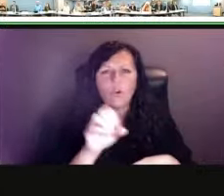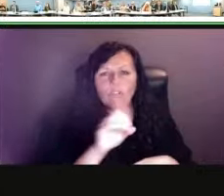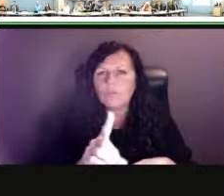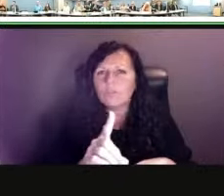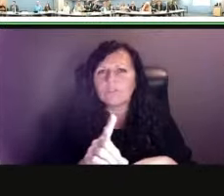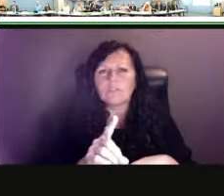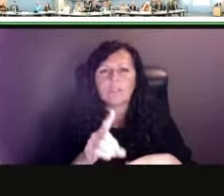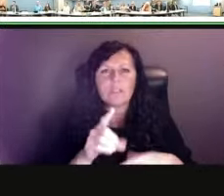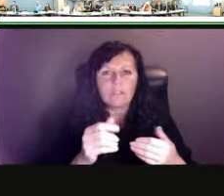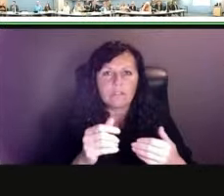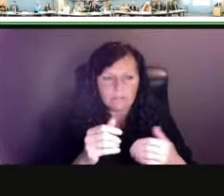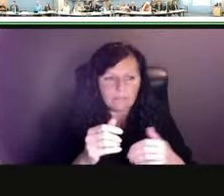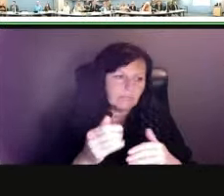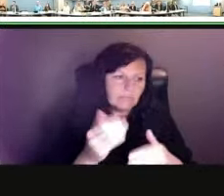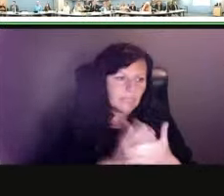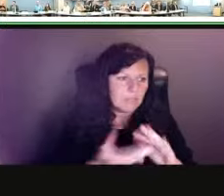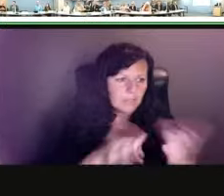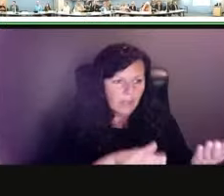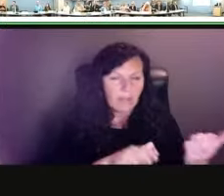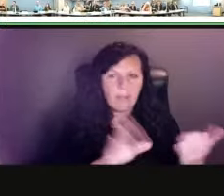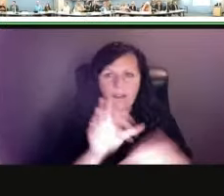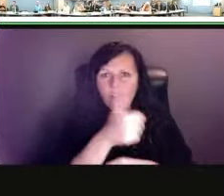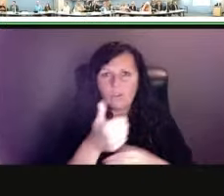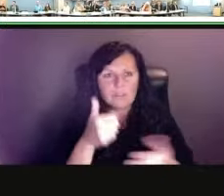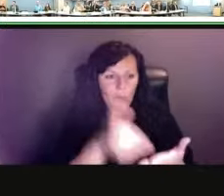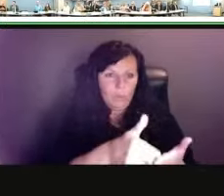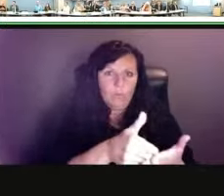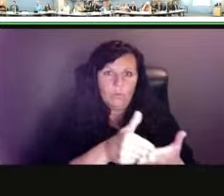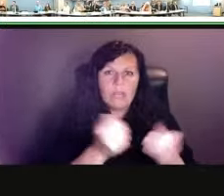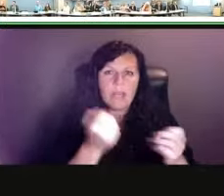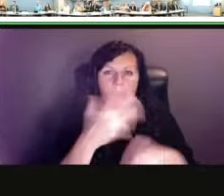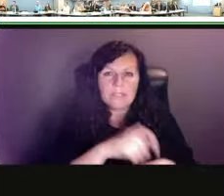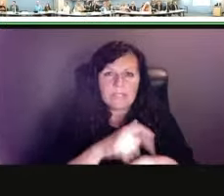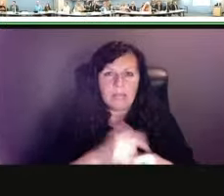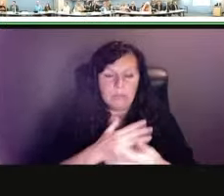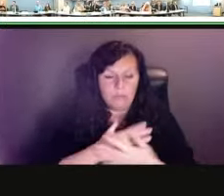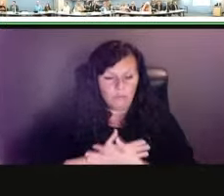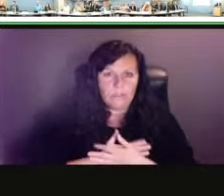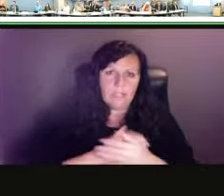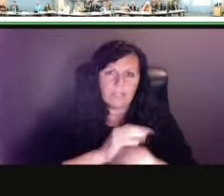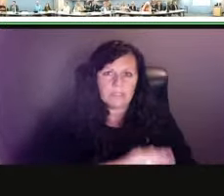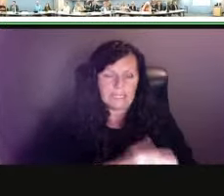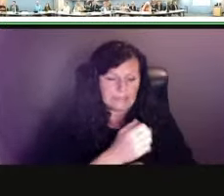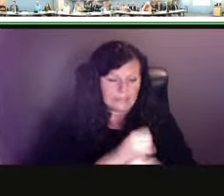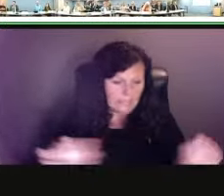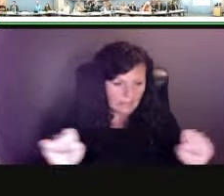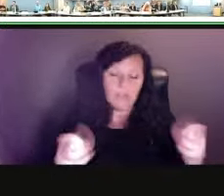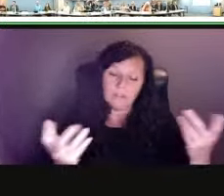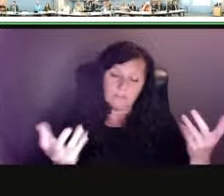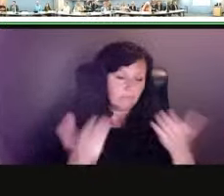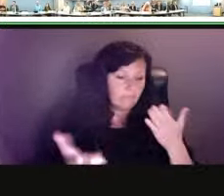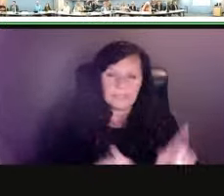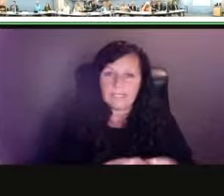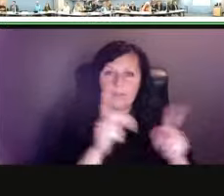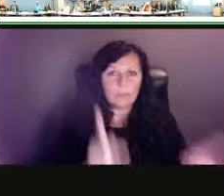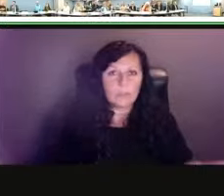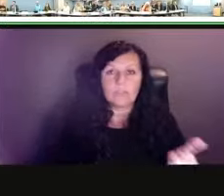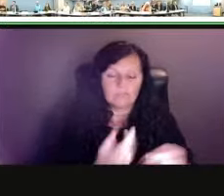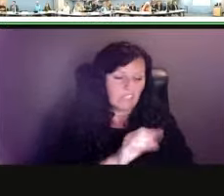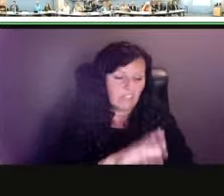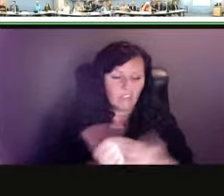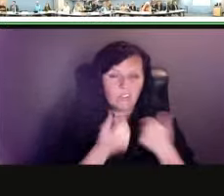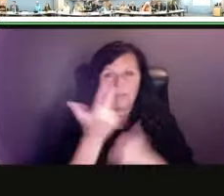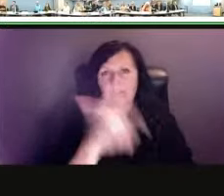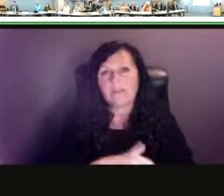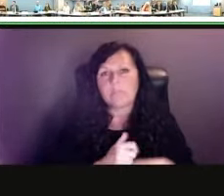some of those folks, we resuscitate them multiple times. You know, we see the same person three times. We save their life three times.